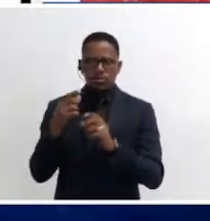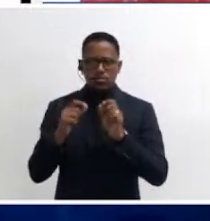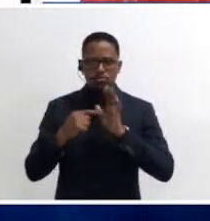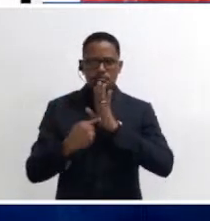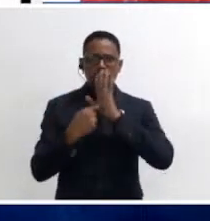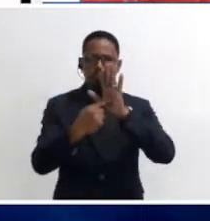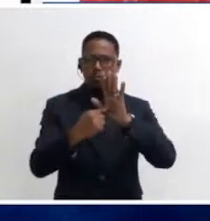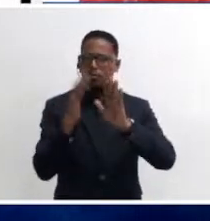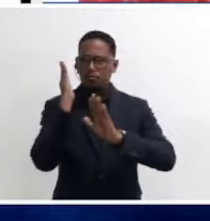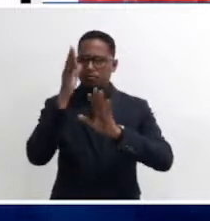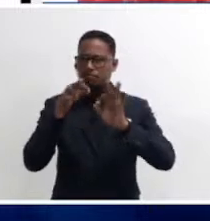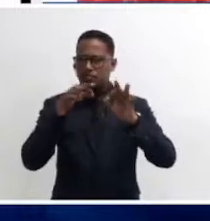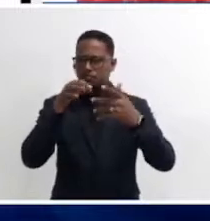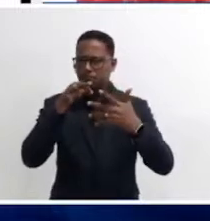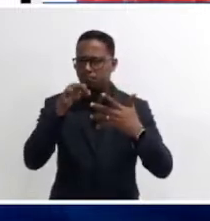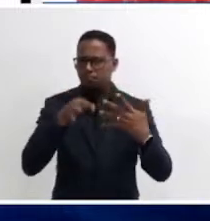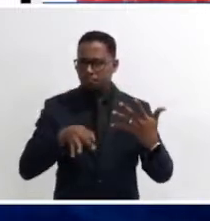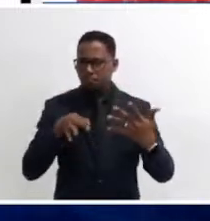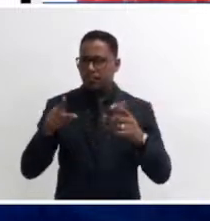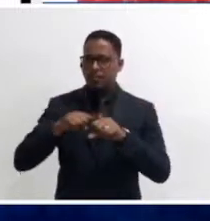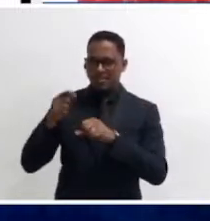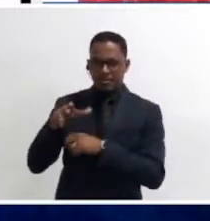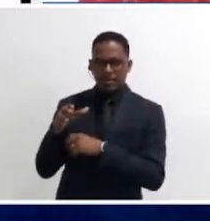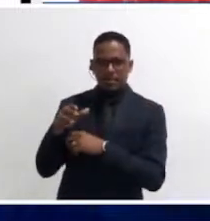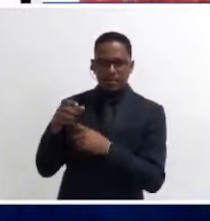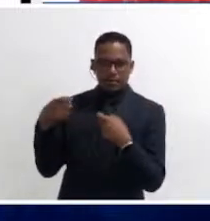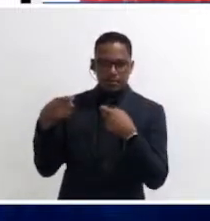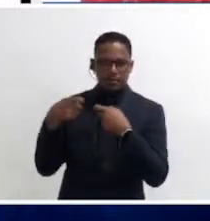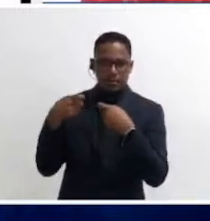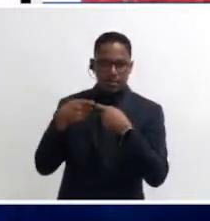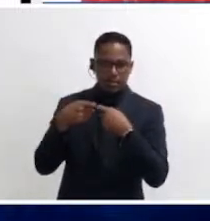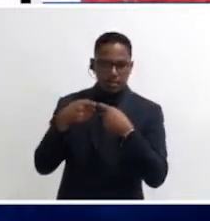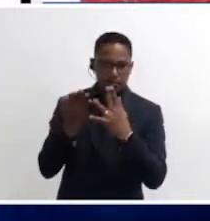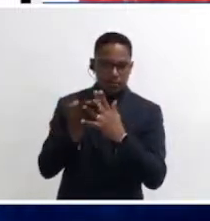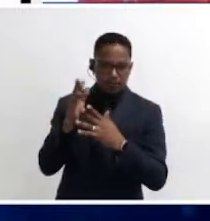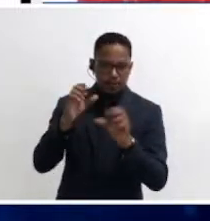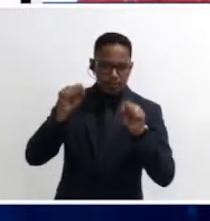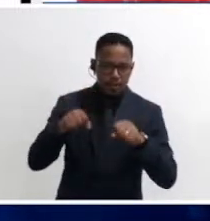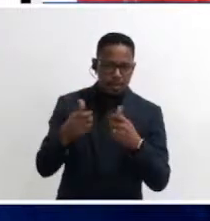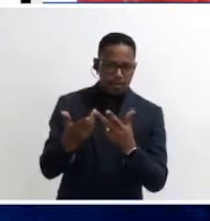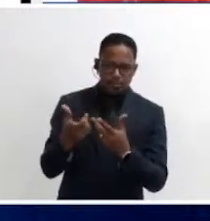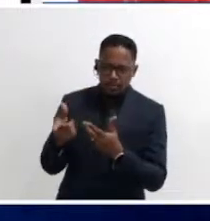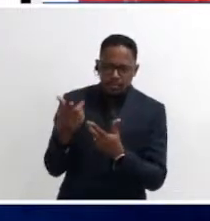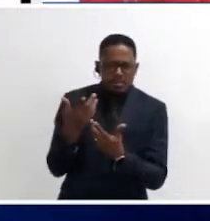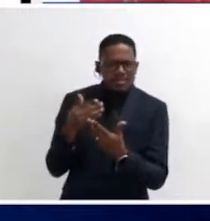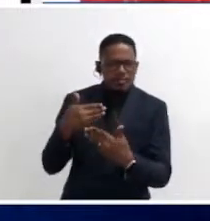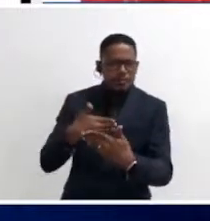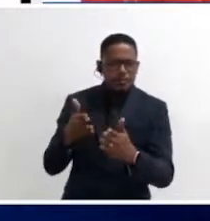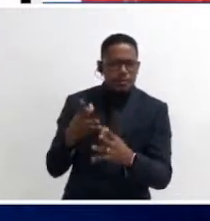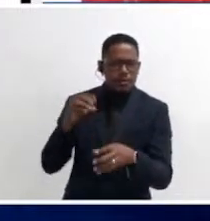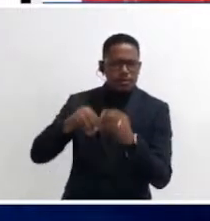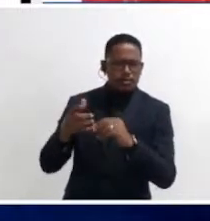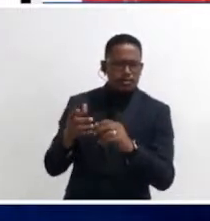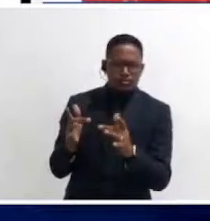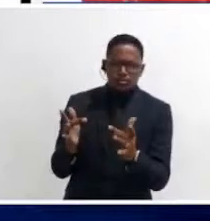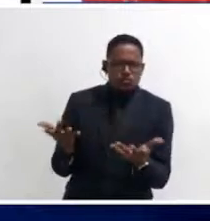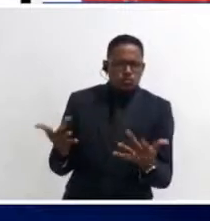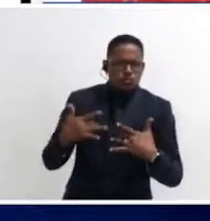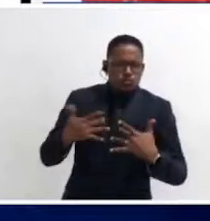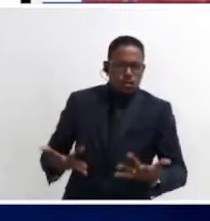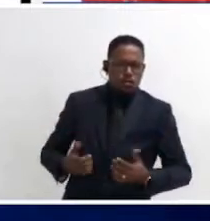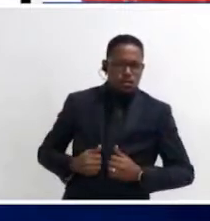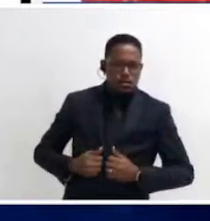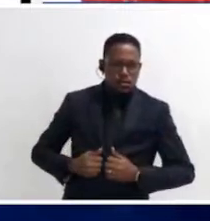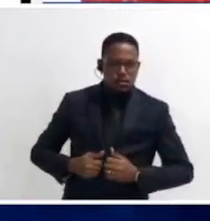So basically, what is chip packaging? I would call it a house to protect the chip or